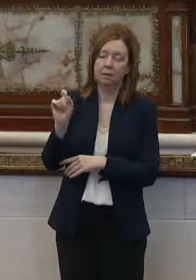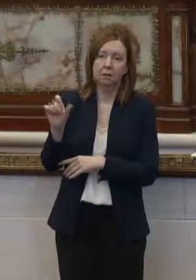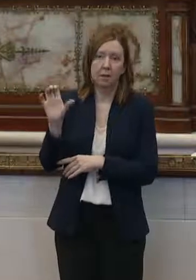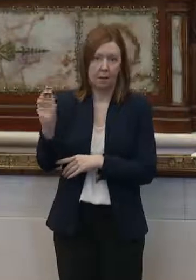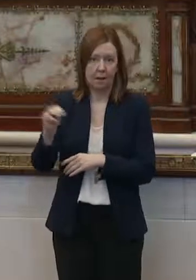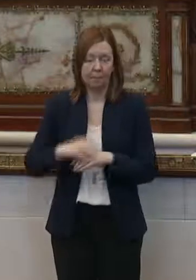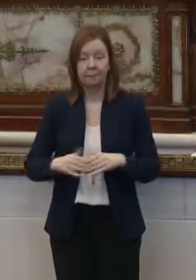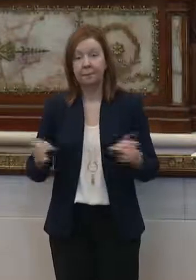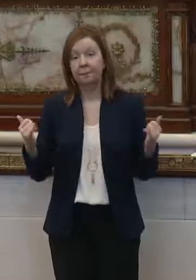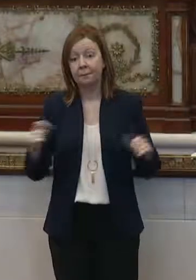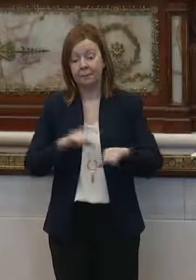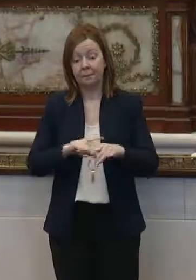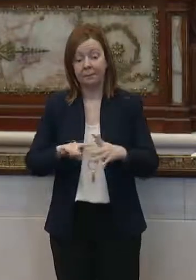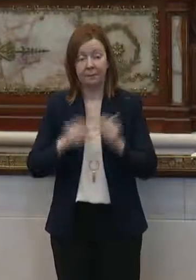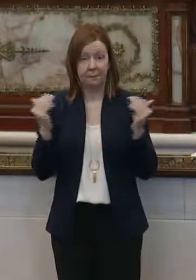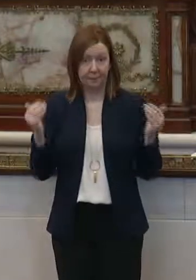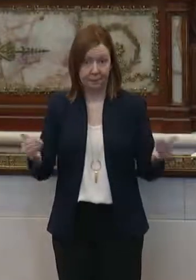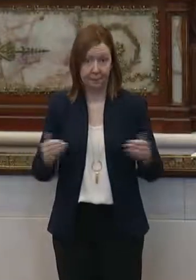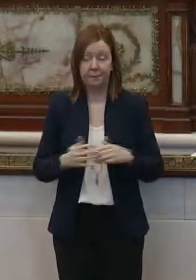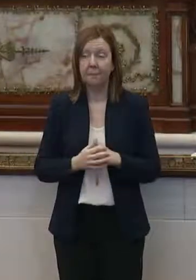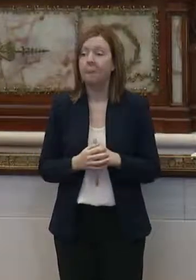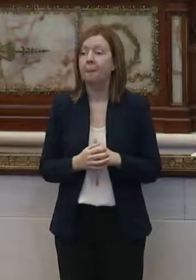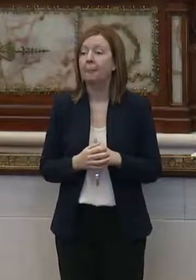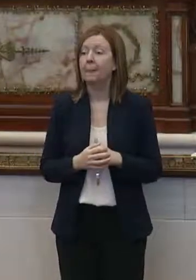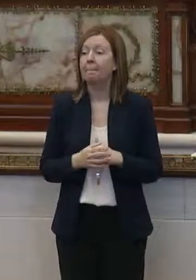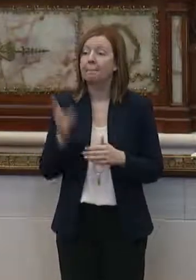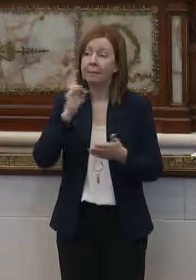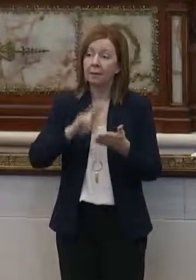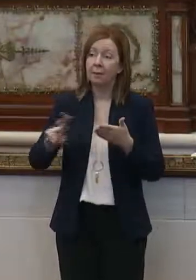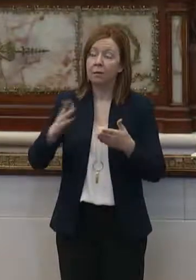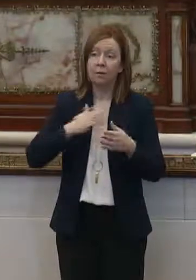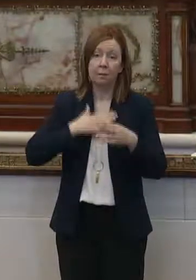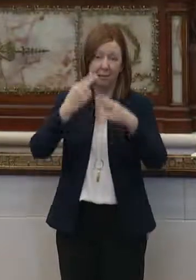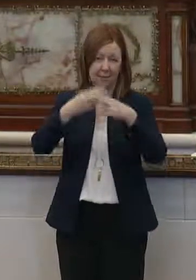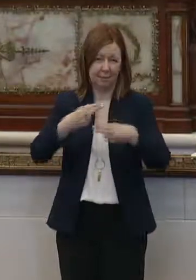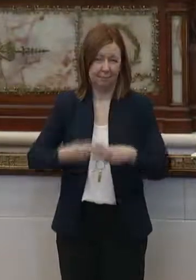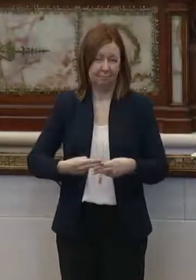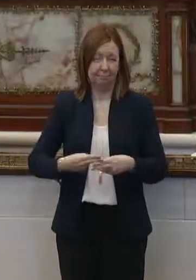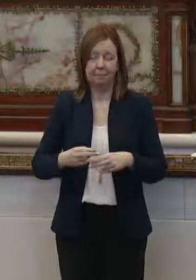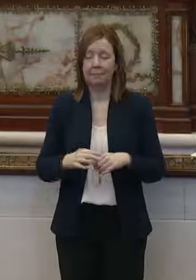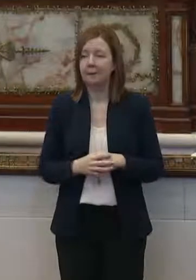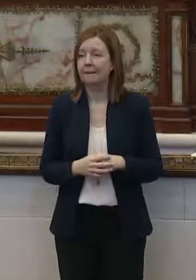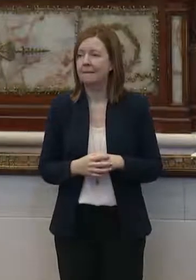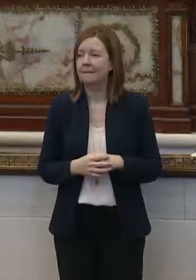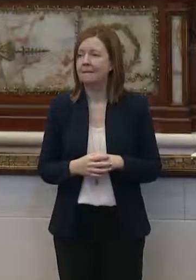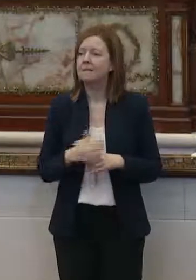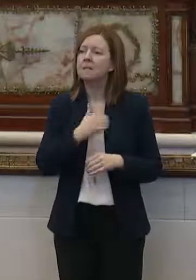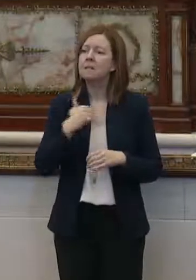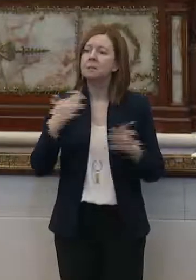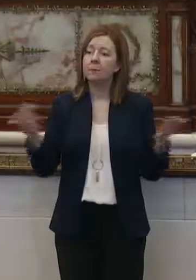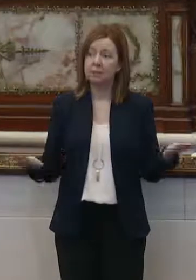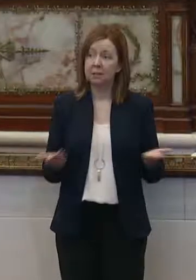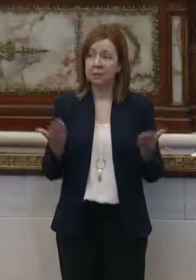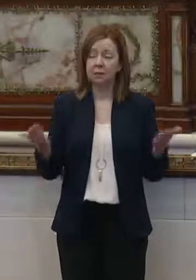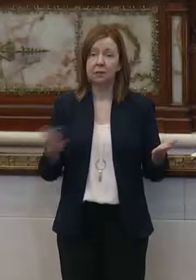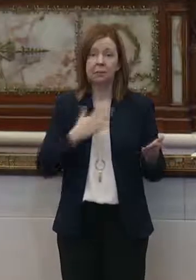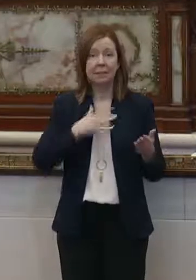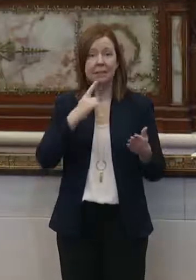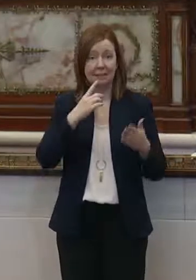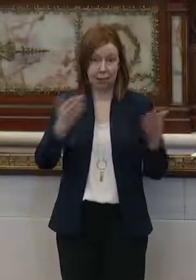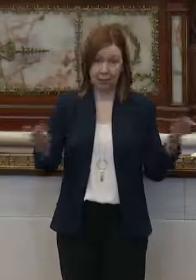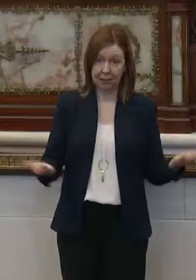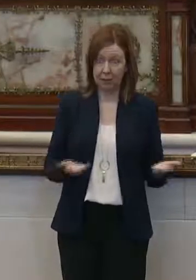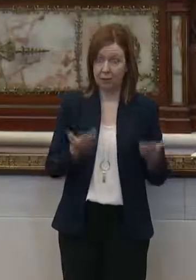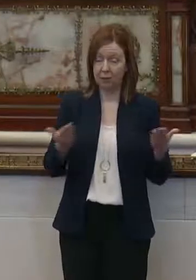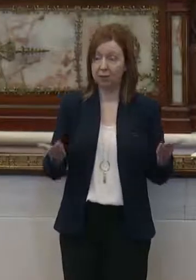I now note that the hour has come, and clerk, will you please call the roll to take attendance? Members that are in attendance will please indicate